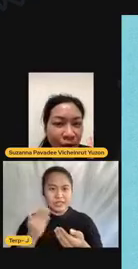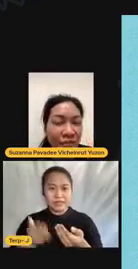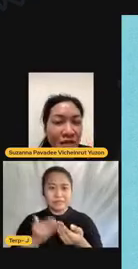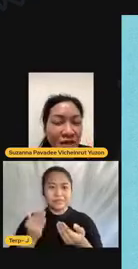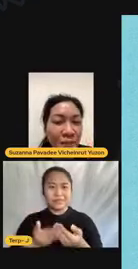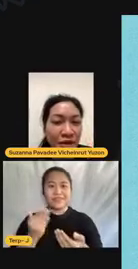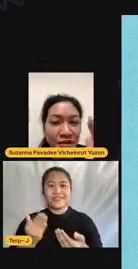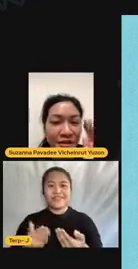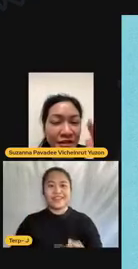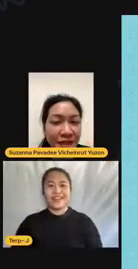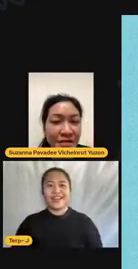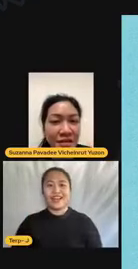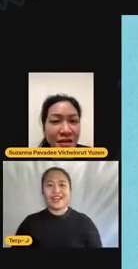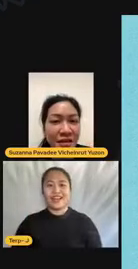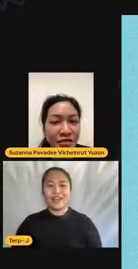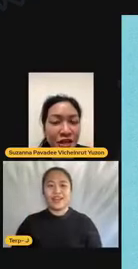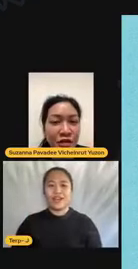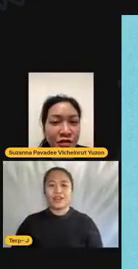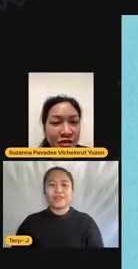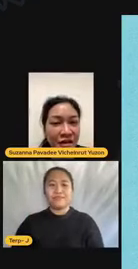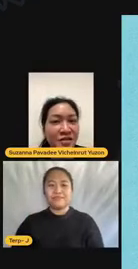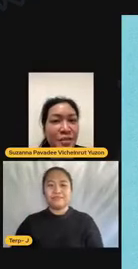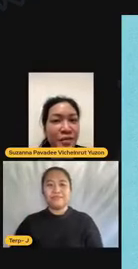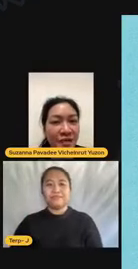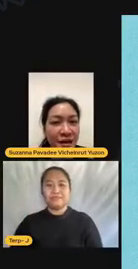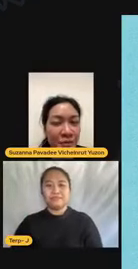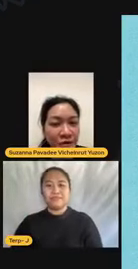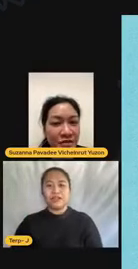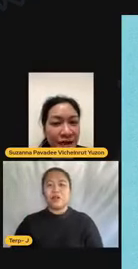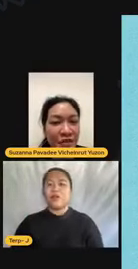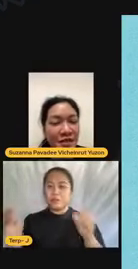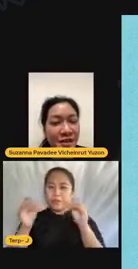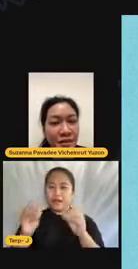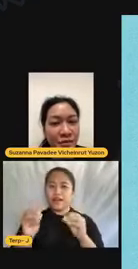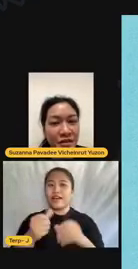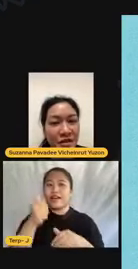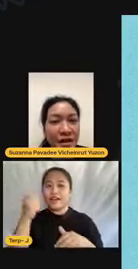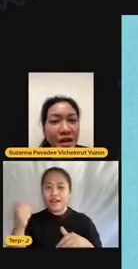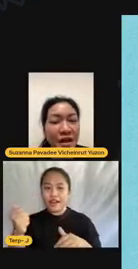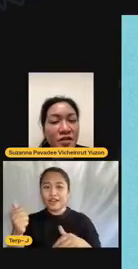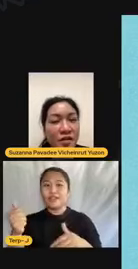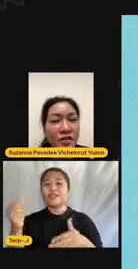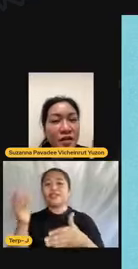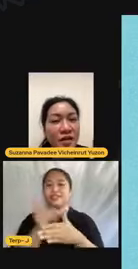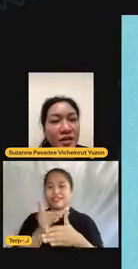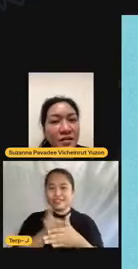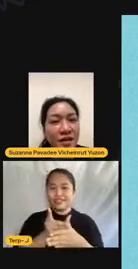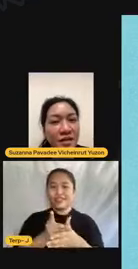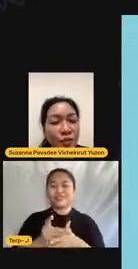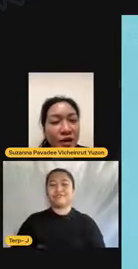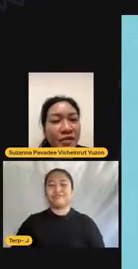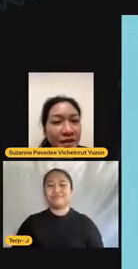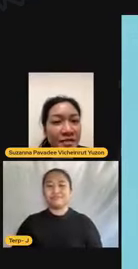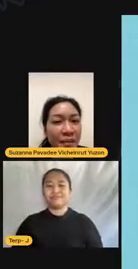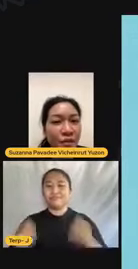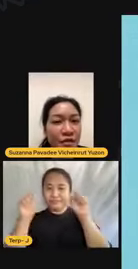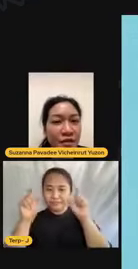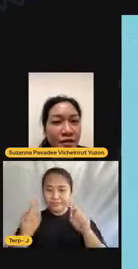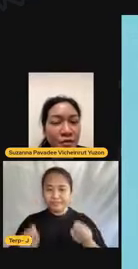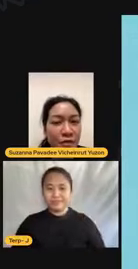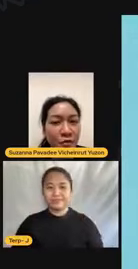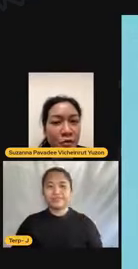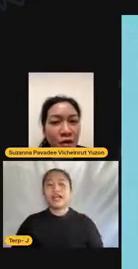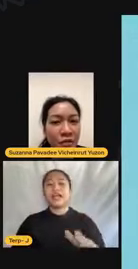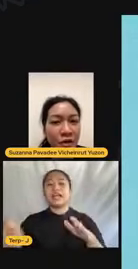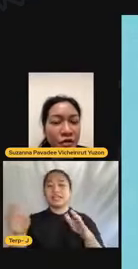less way of thinking, but you're still testing if she knows the concept of the numbers, of counting numbers. So that's like one of the examples.